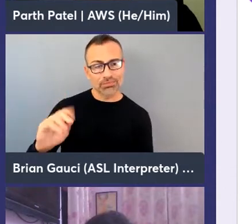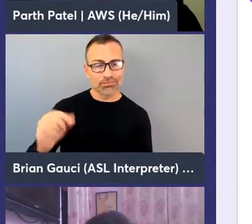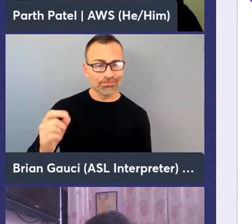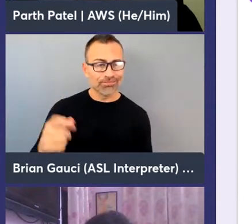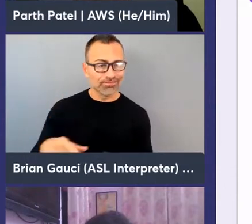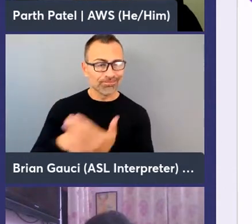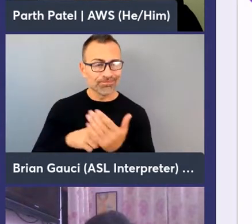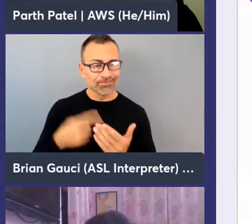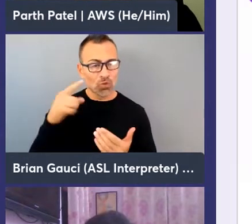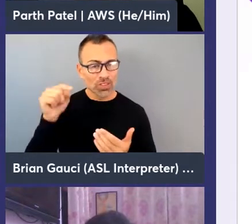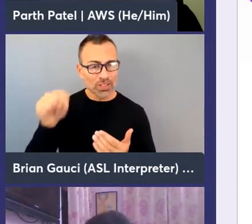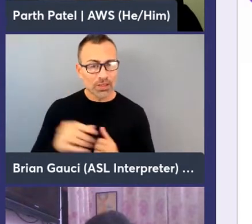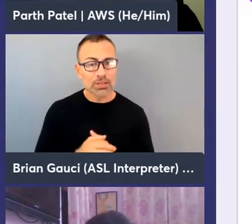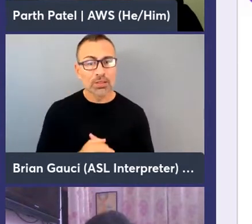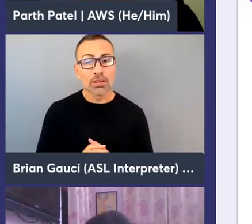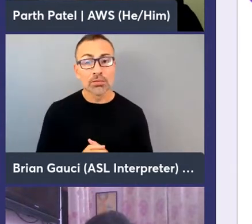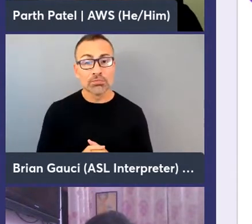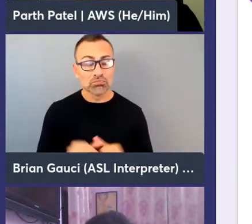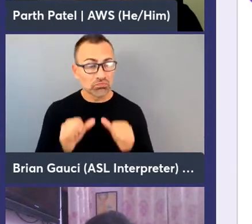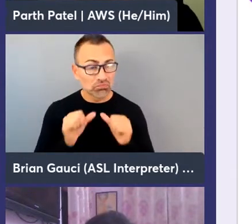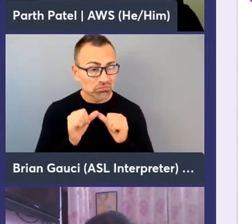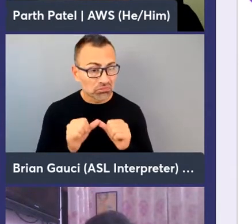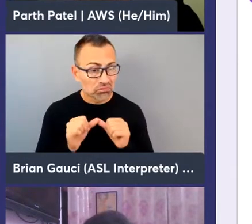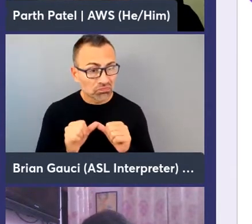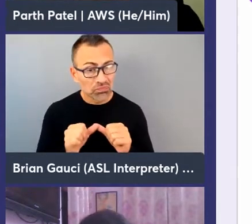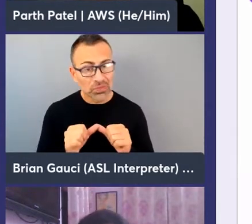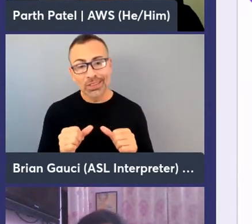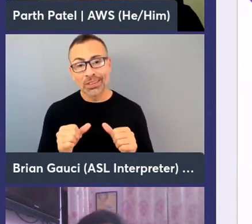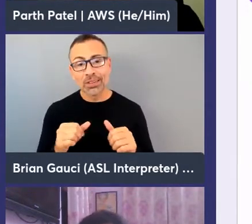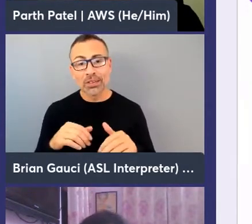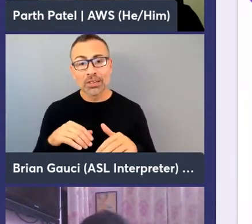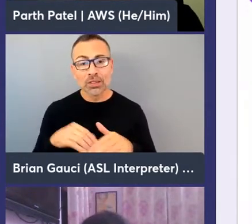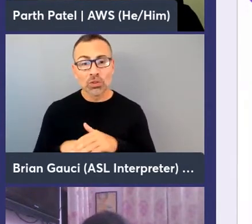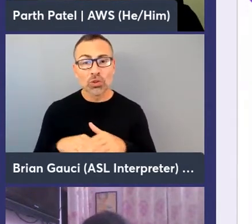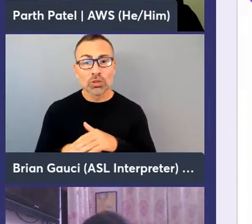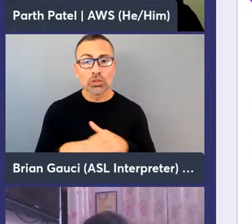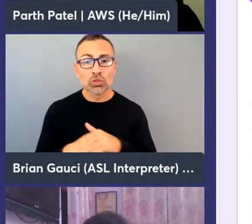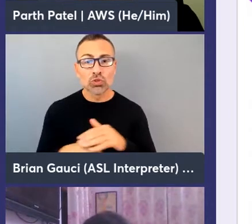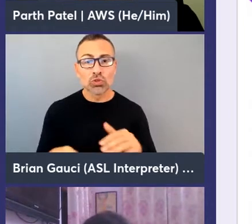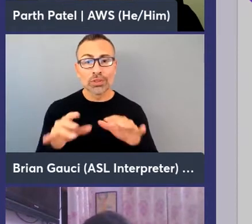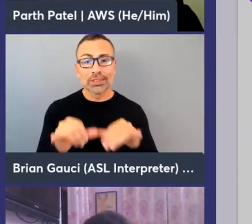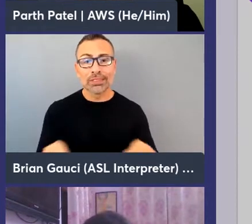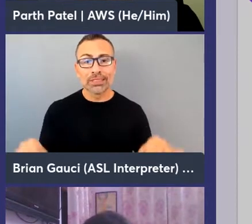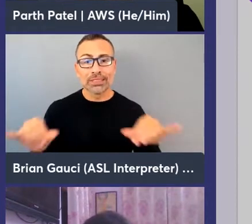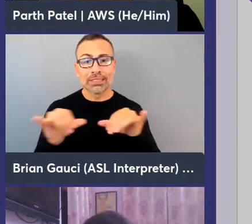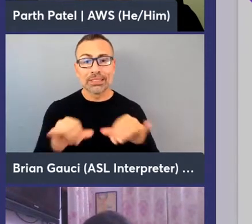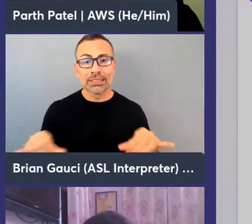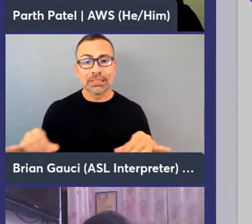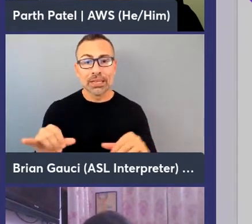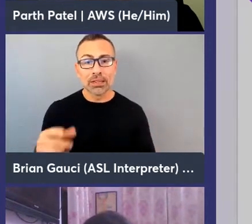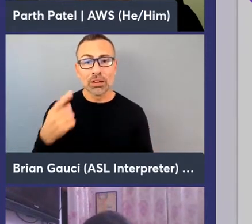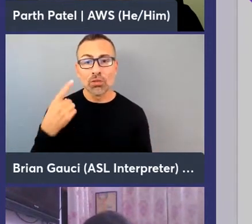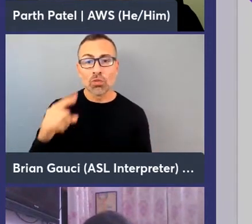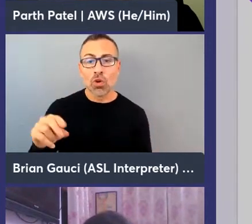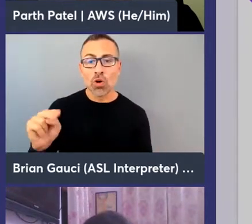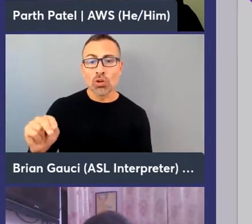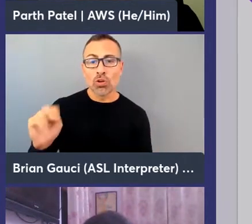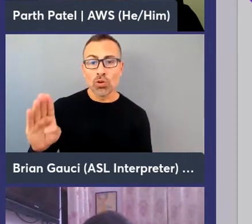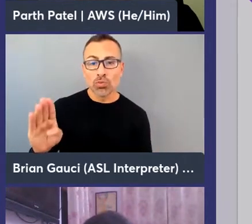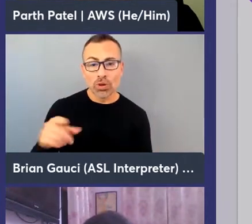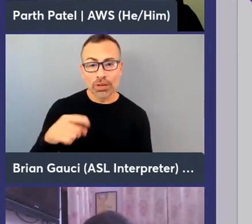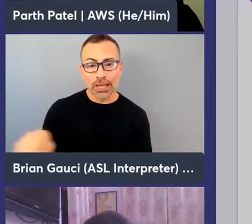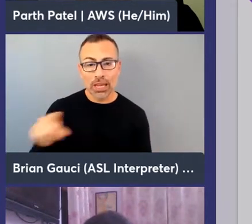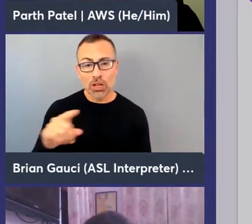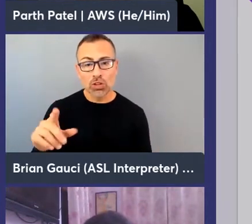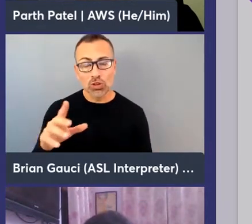Okay, you can keep going. It is a standard Python notebook. You can also select any specific kernel that you